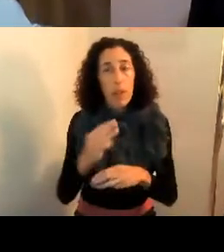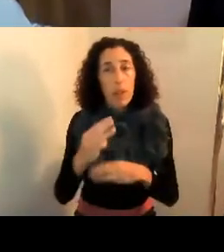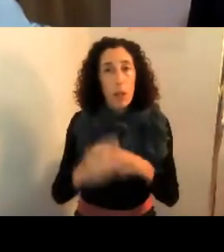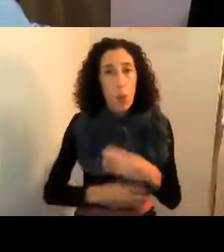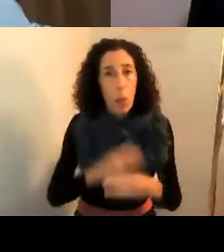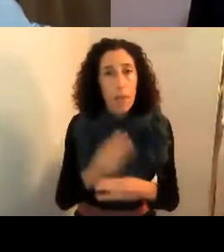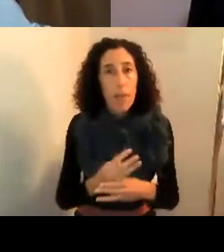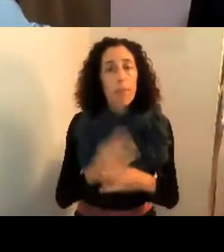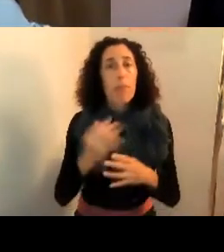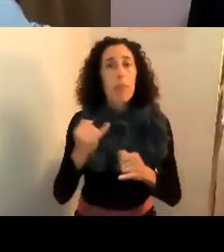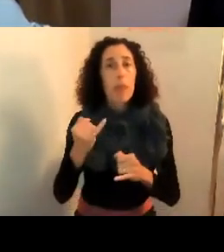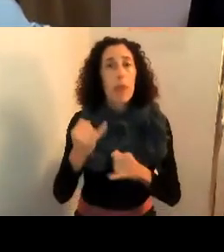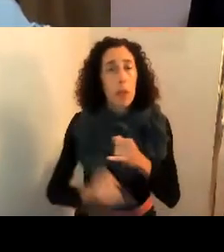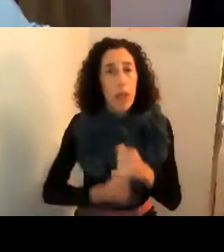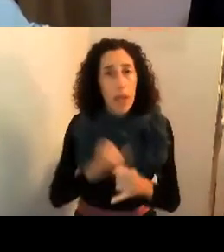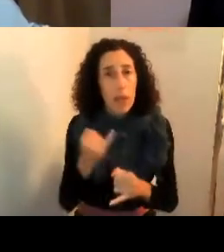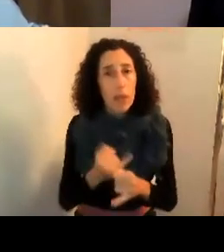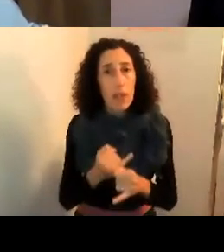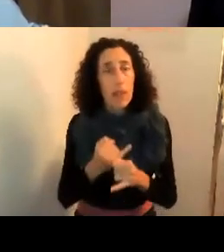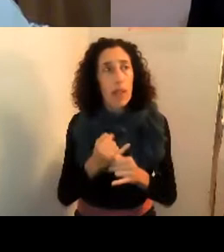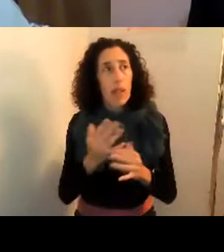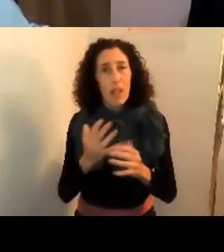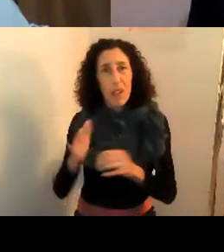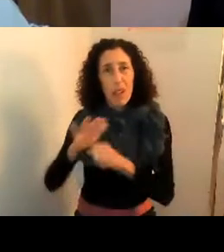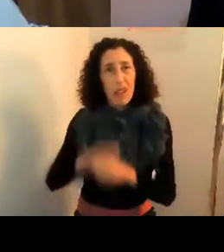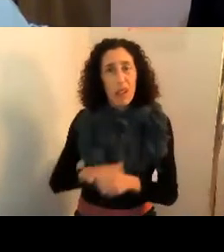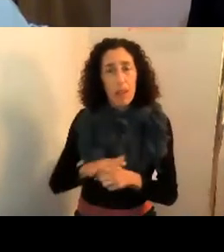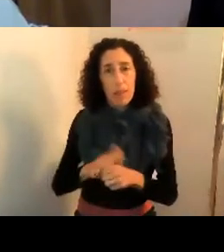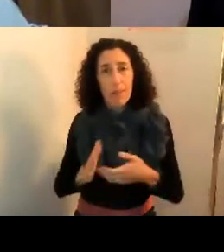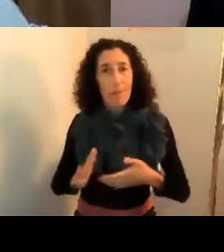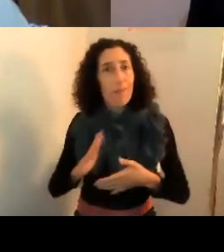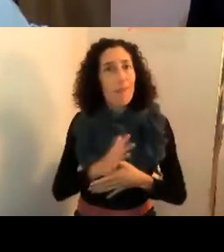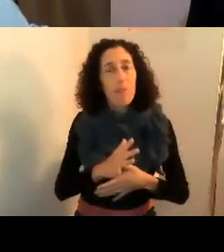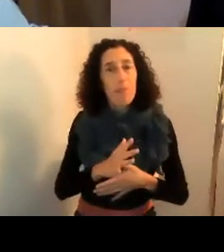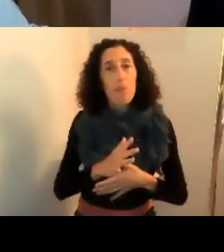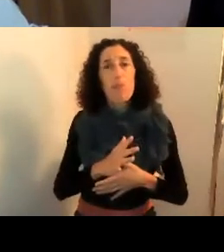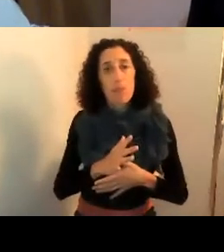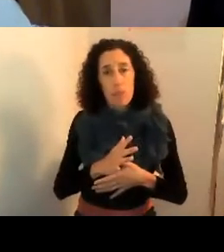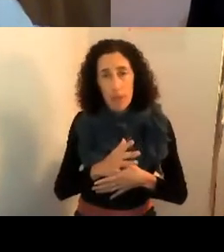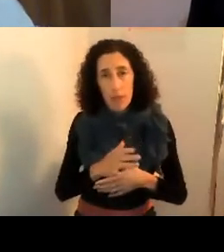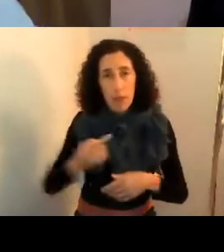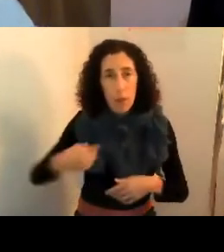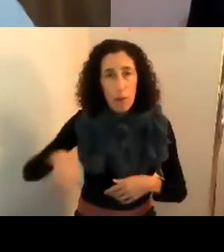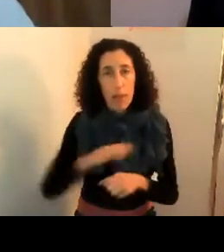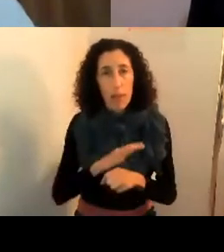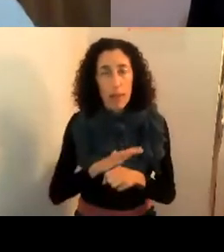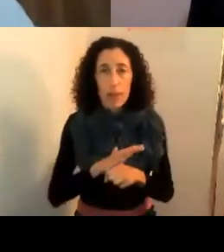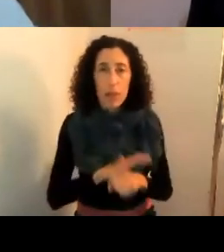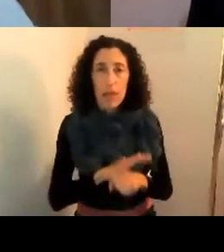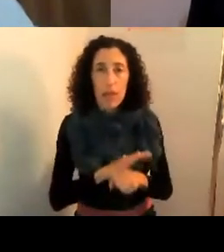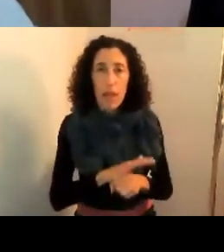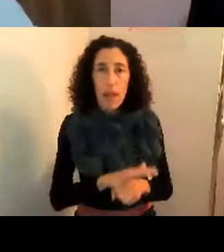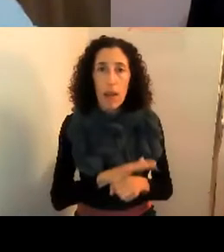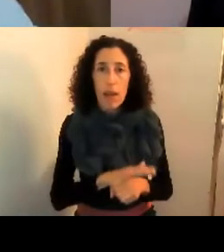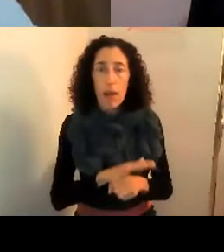that we need to be, you know, I go back to solidarity, because it's just like, I think we need to take care of